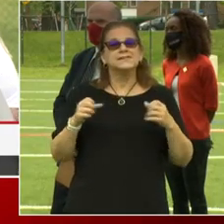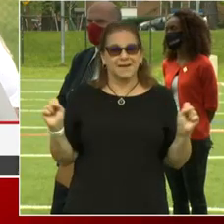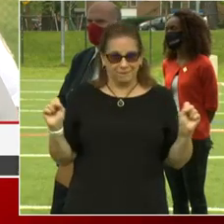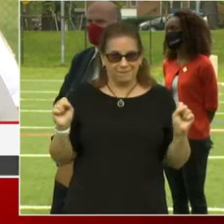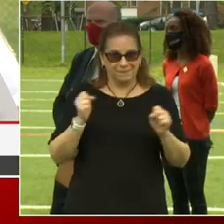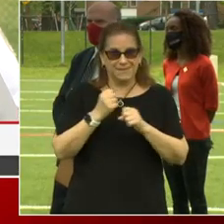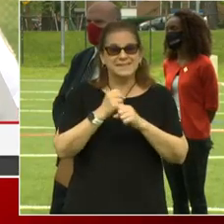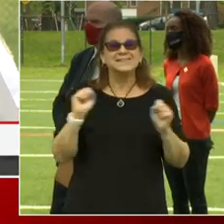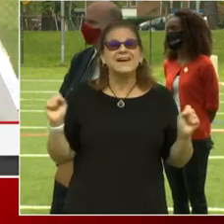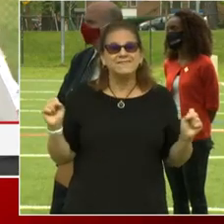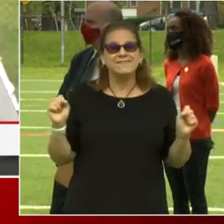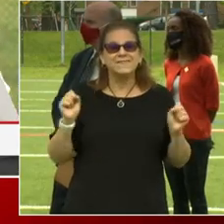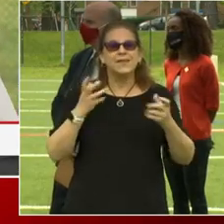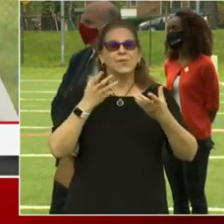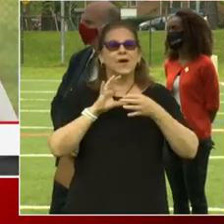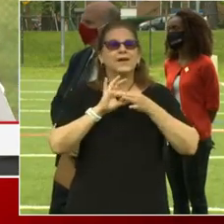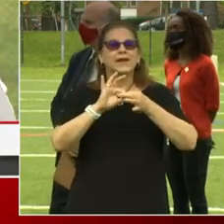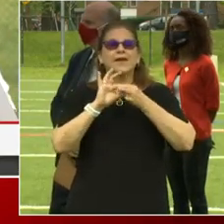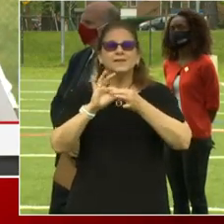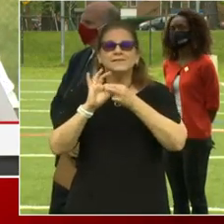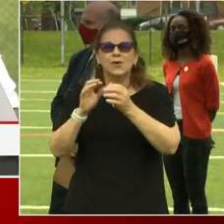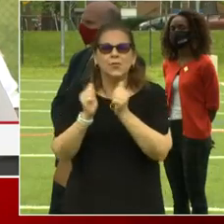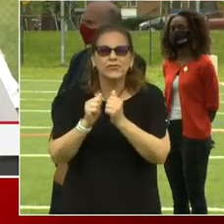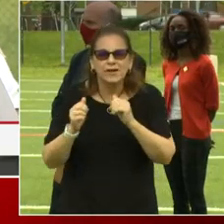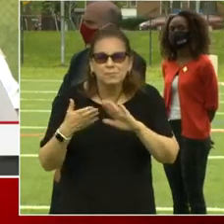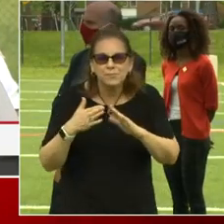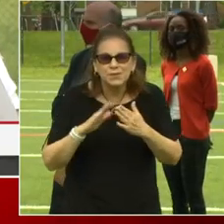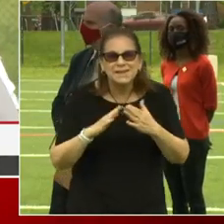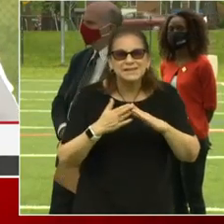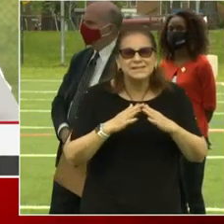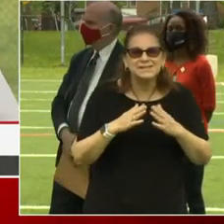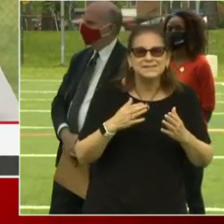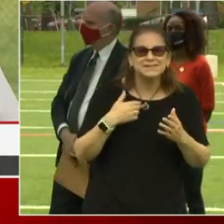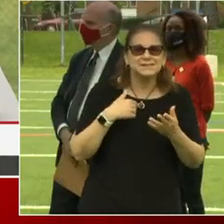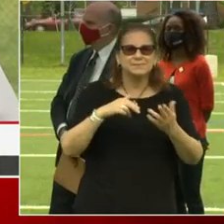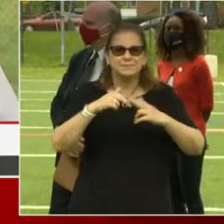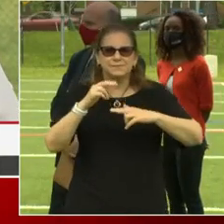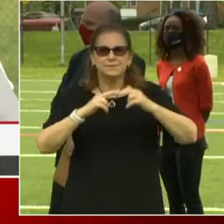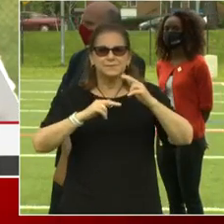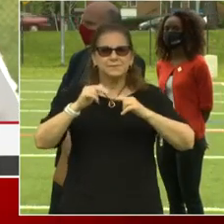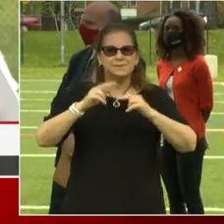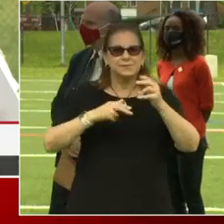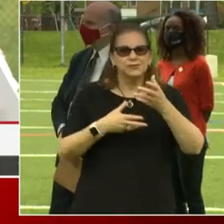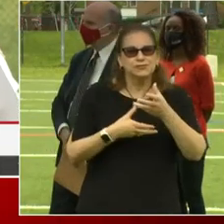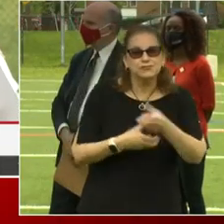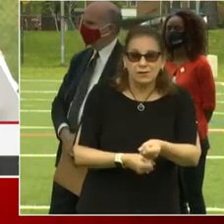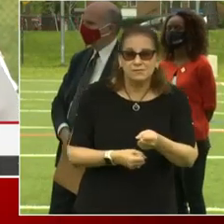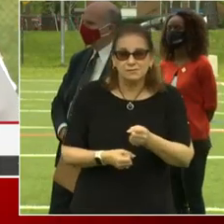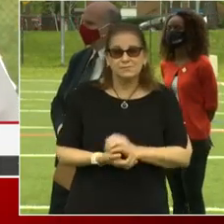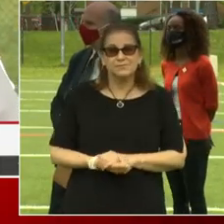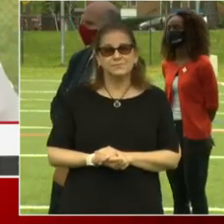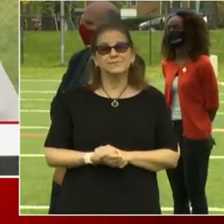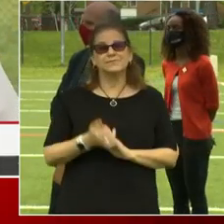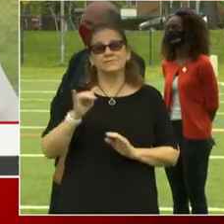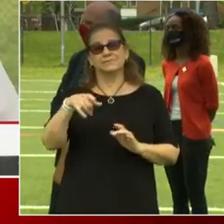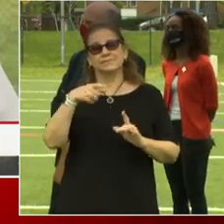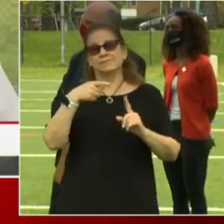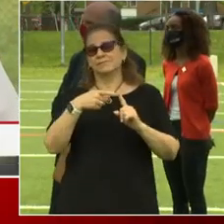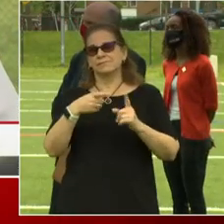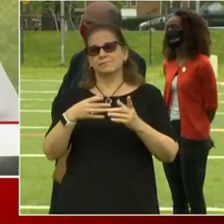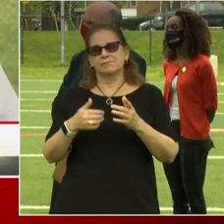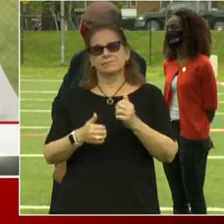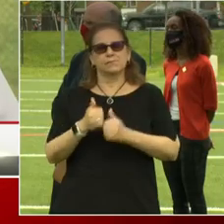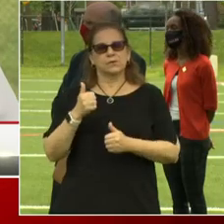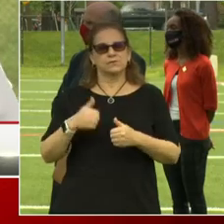on connecting with communities so that we continue to build that trust with the residents in the District of Columbia. That's very important to us, and